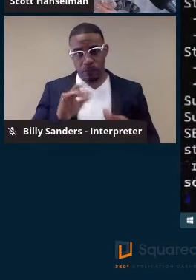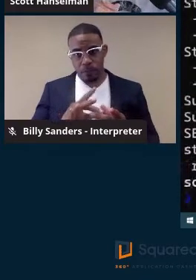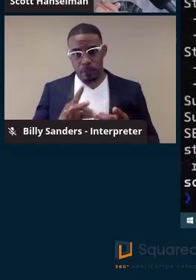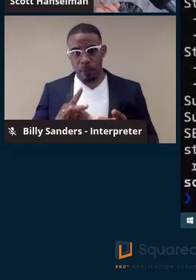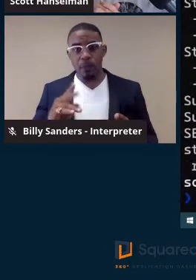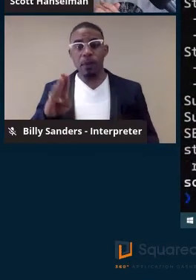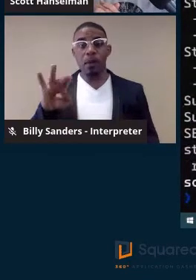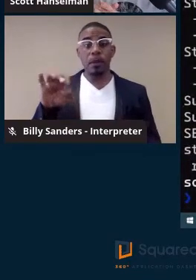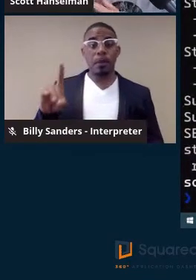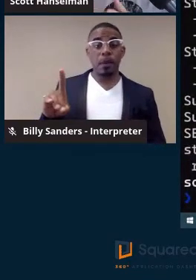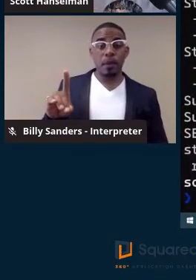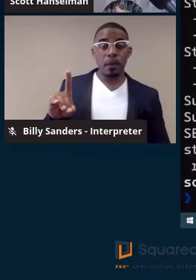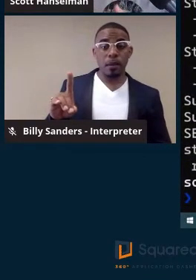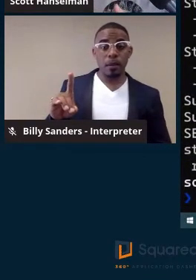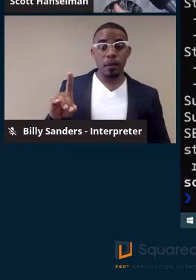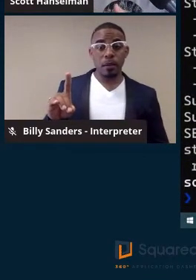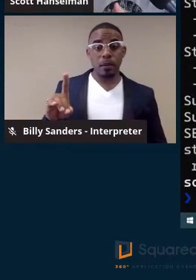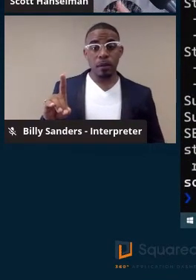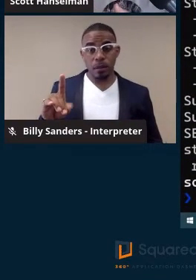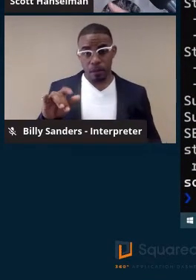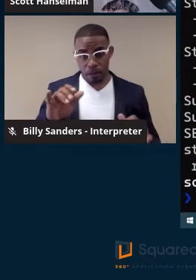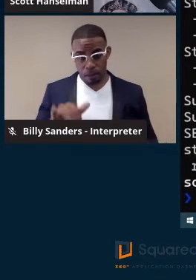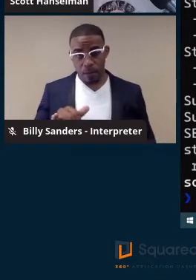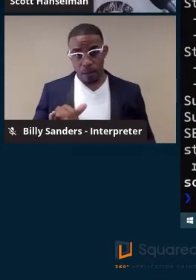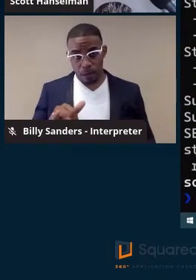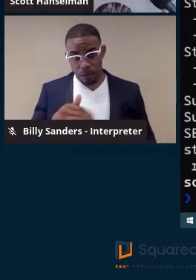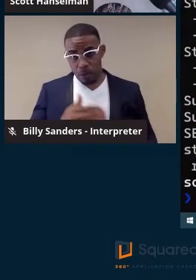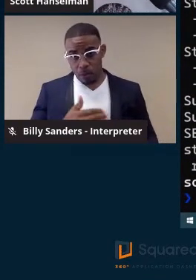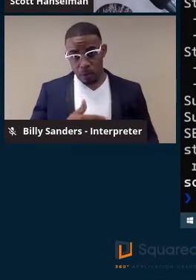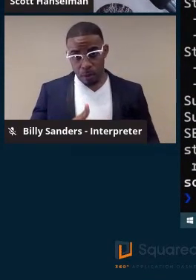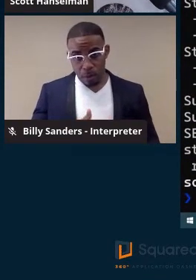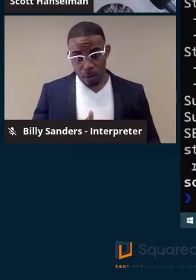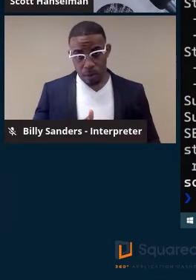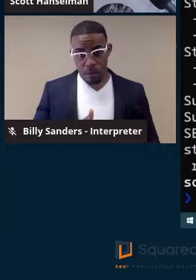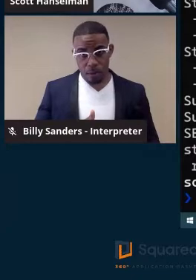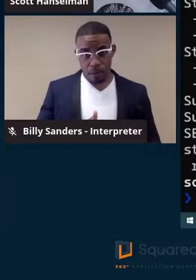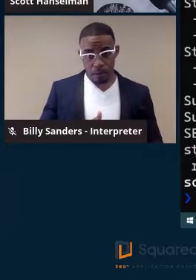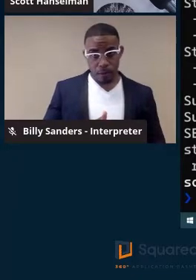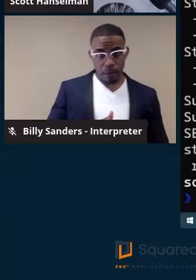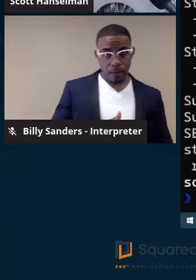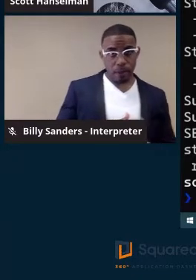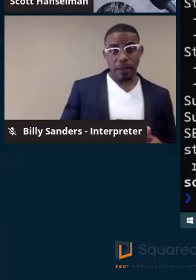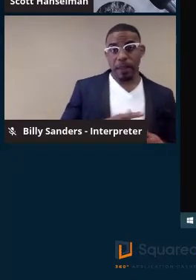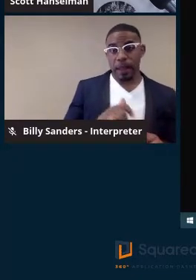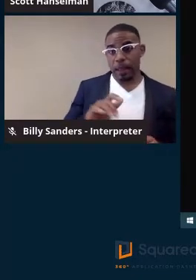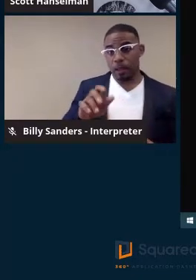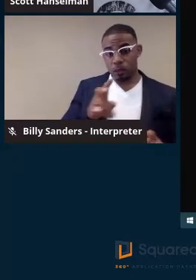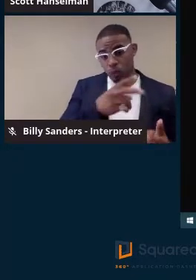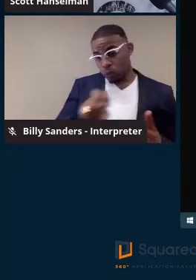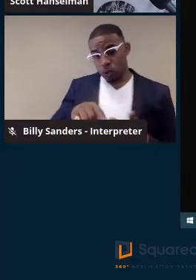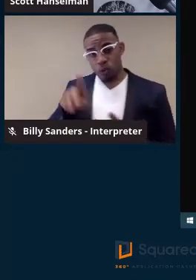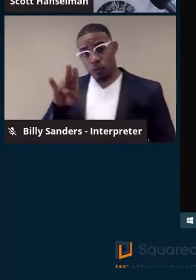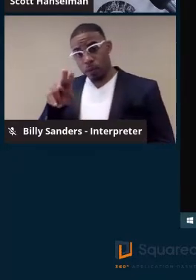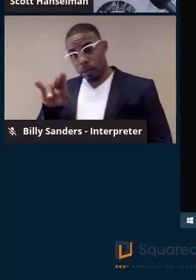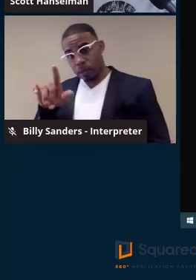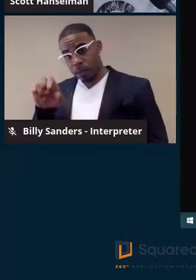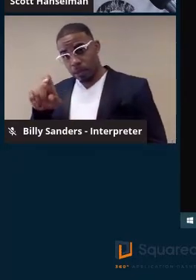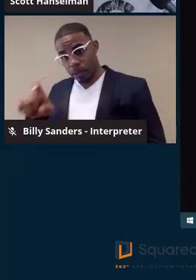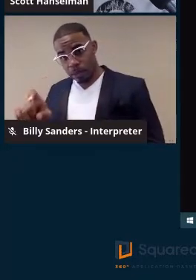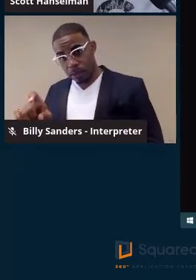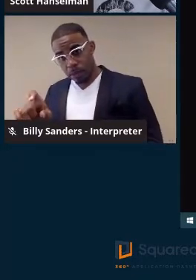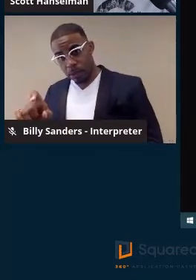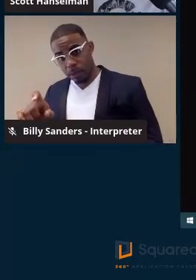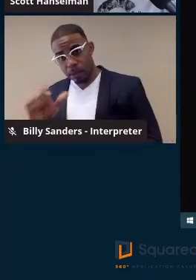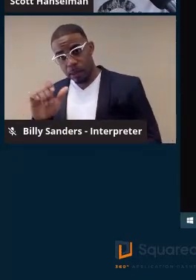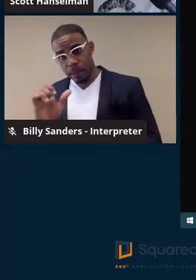build, and that worked on Windows. And then I could switch over to Linux